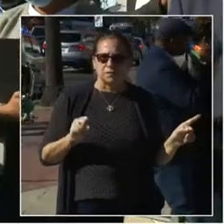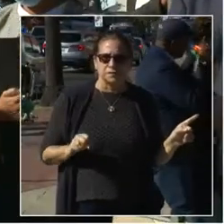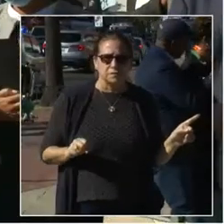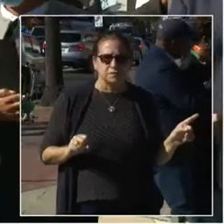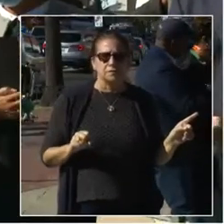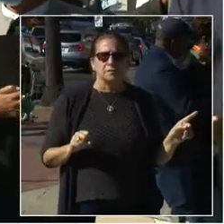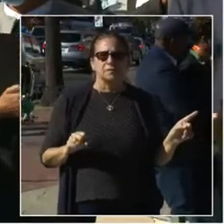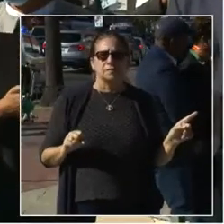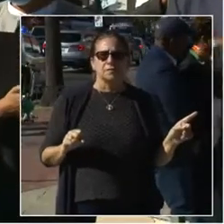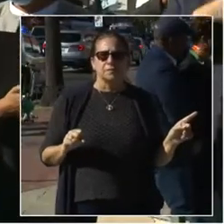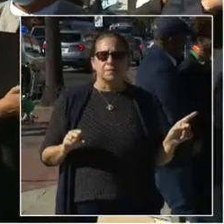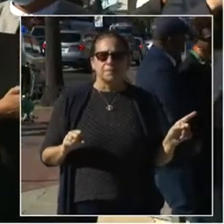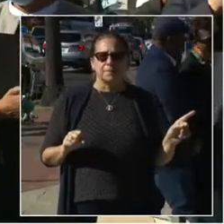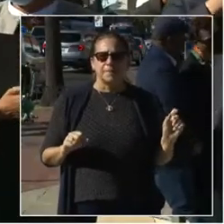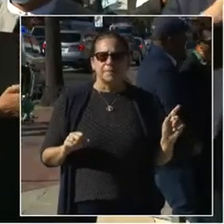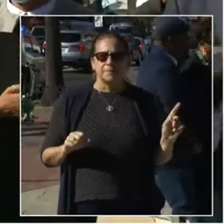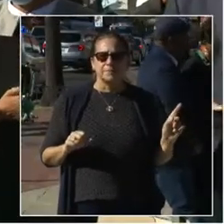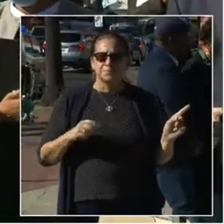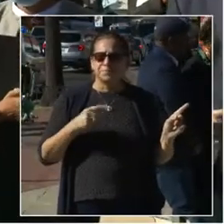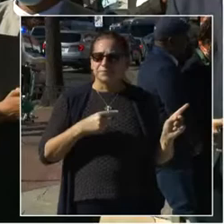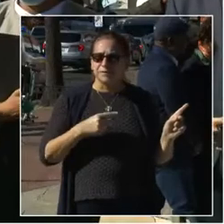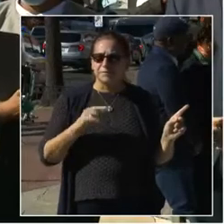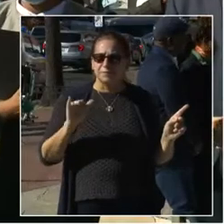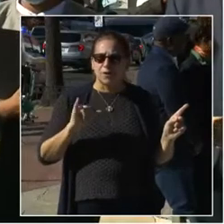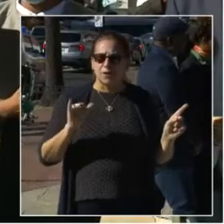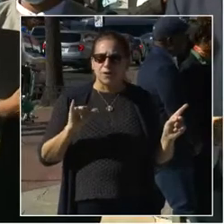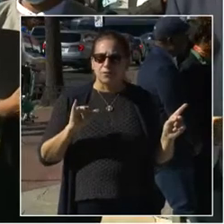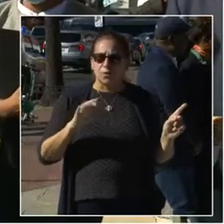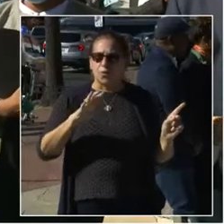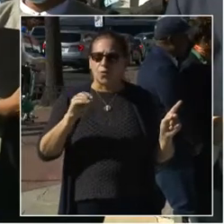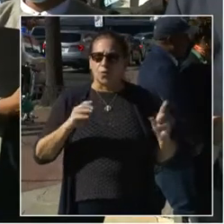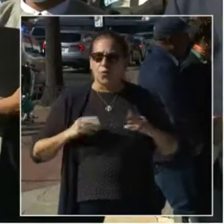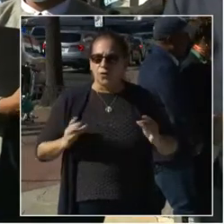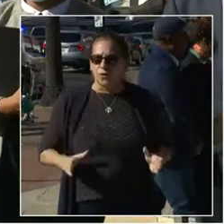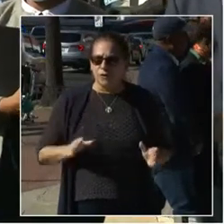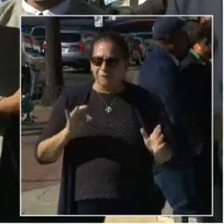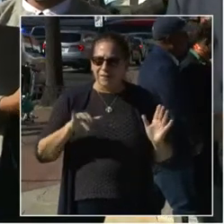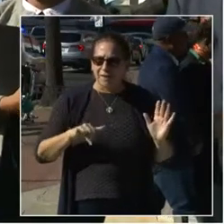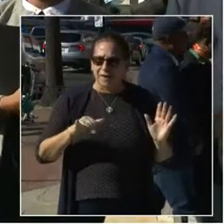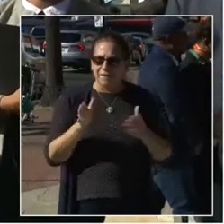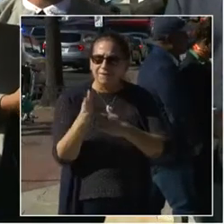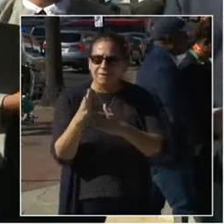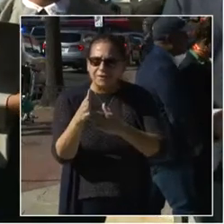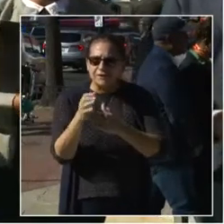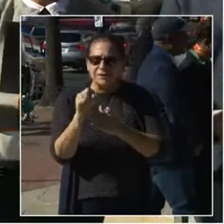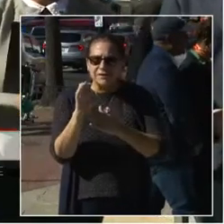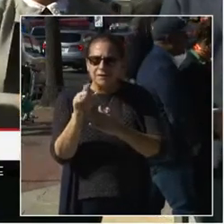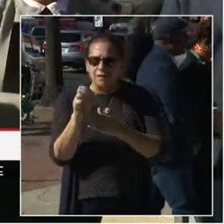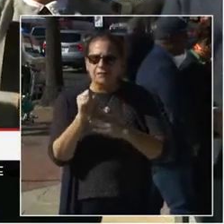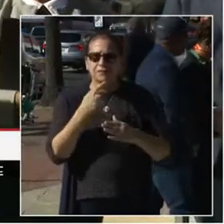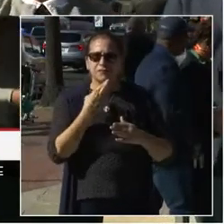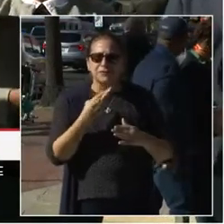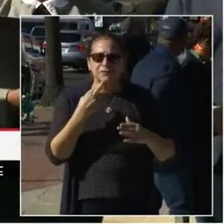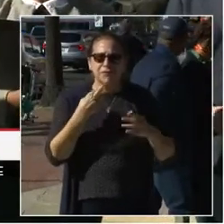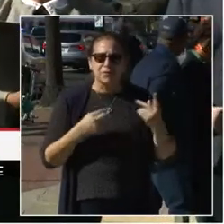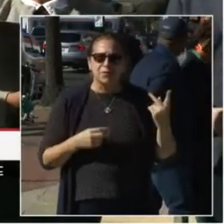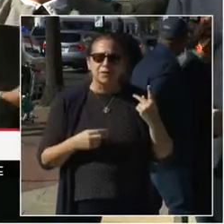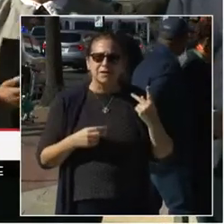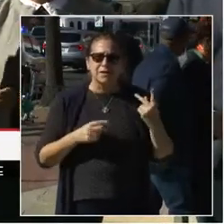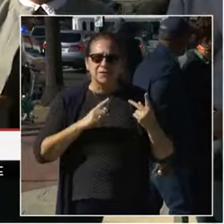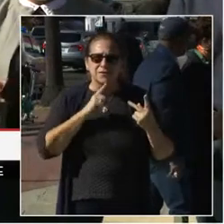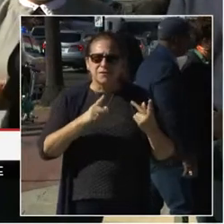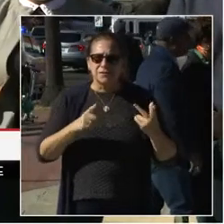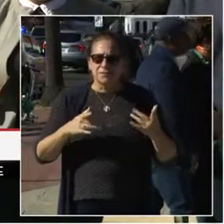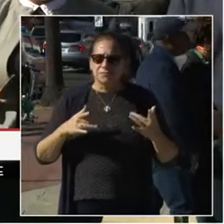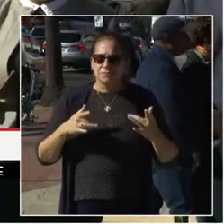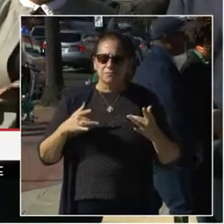And he's also the co-owner of Fishscale Restaurant. We are absolutely elated and honored